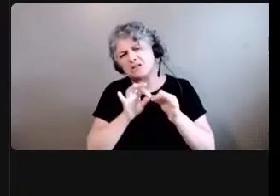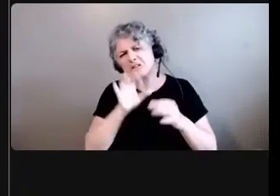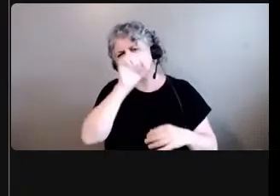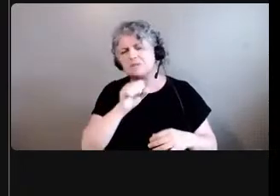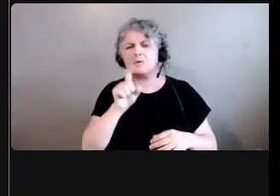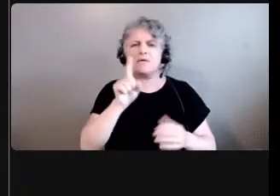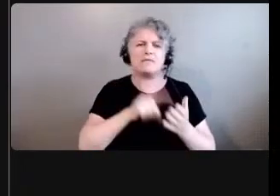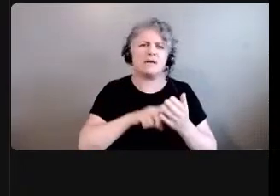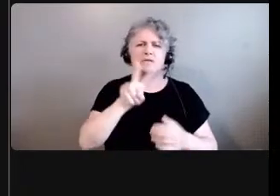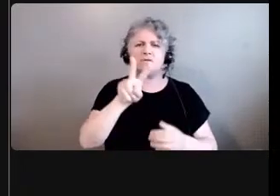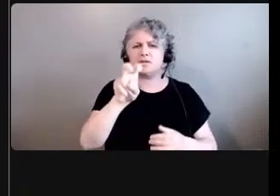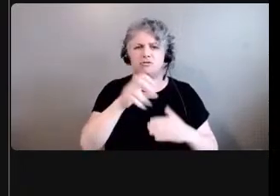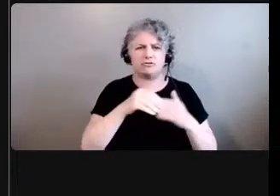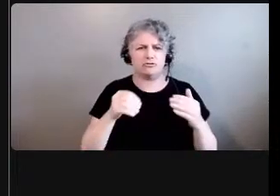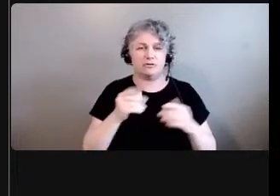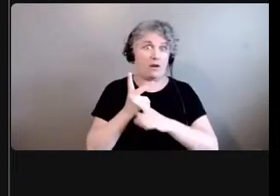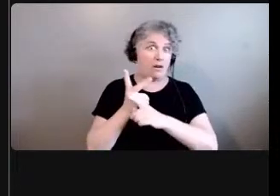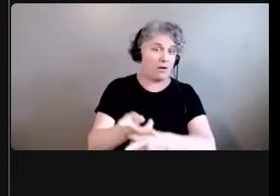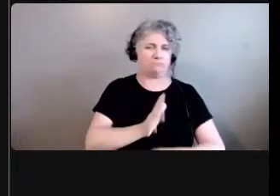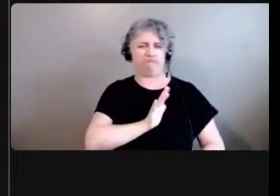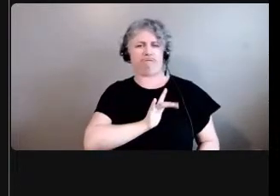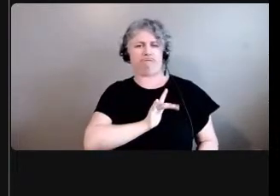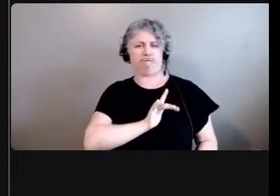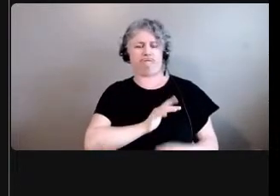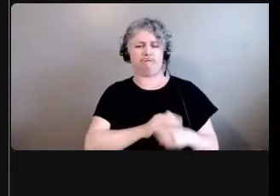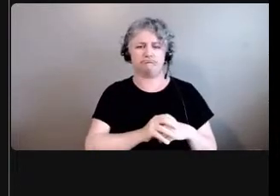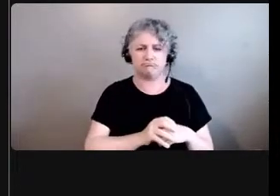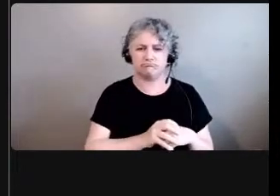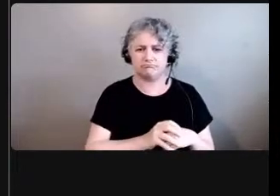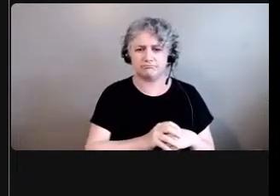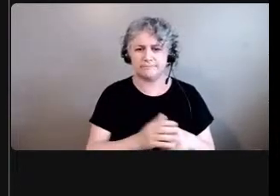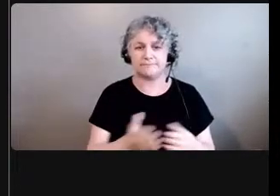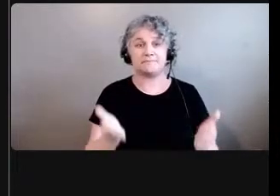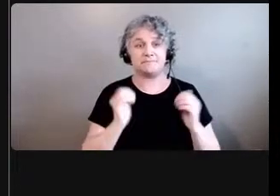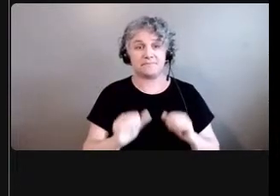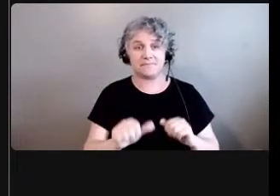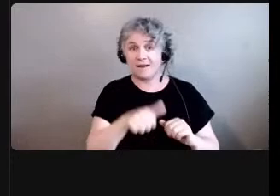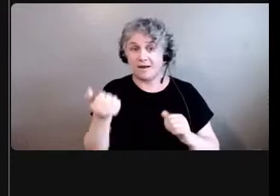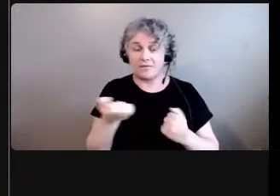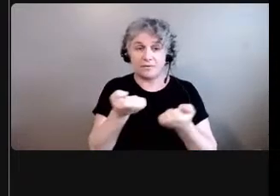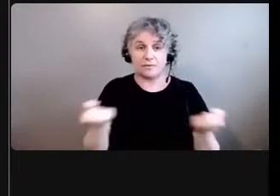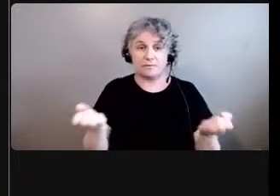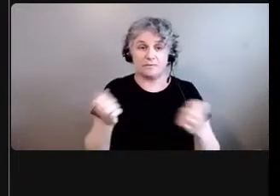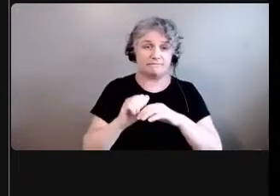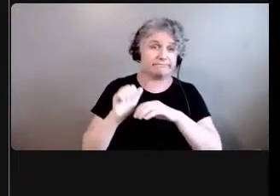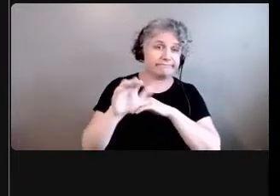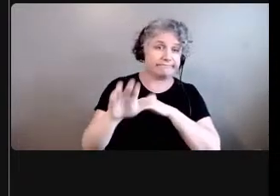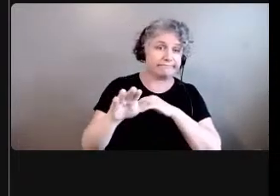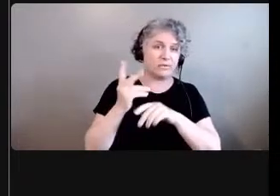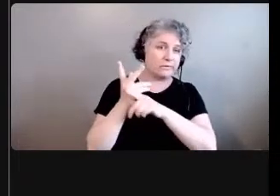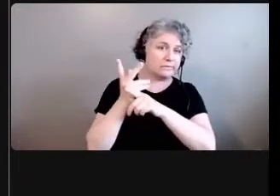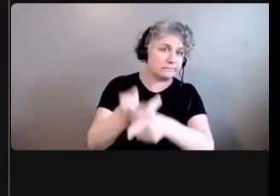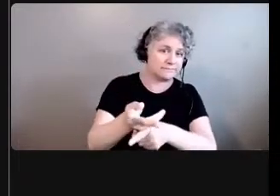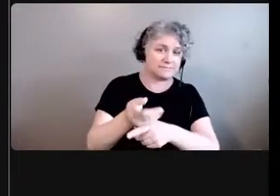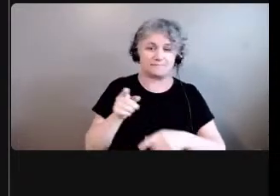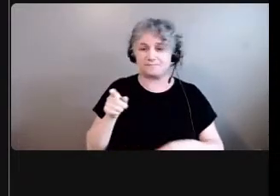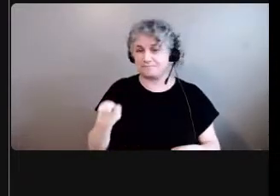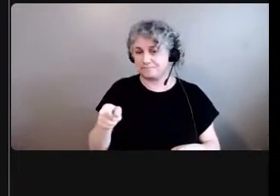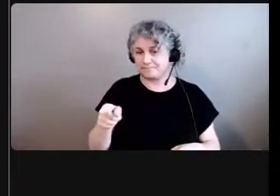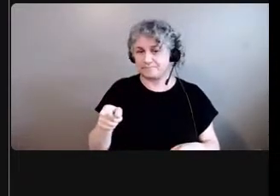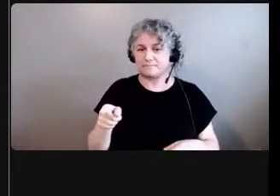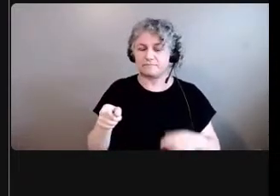over $1,200. The second piece of outdoor AT that I'm highlighting is